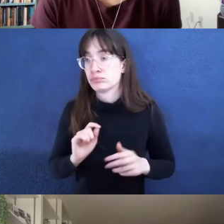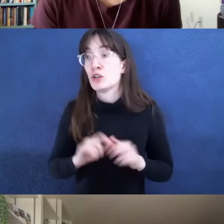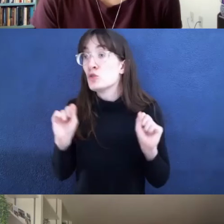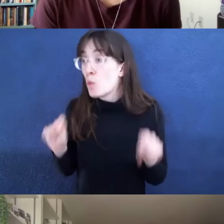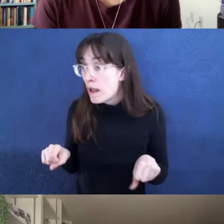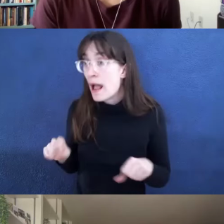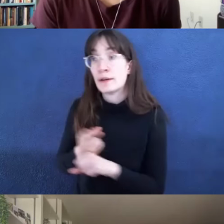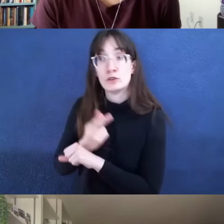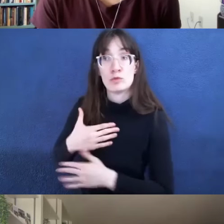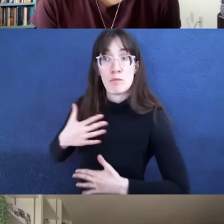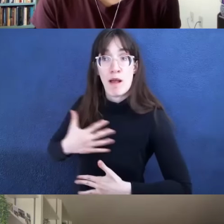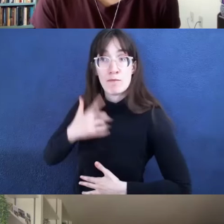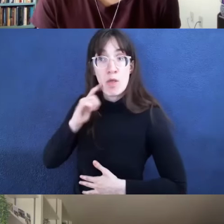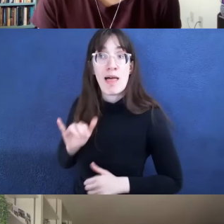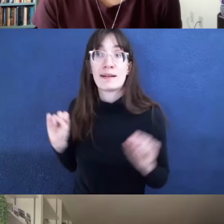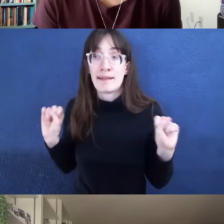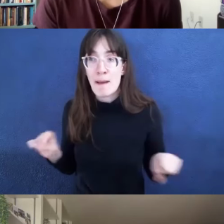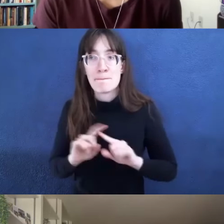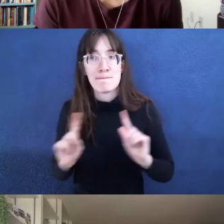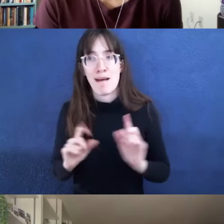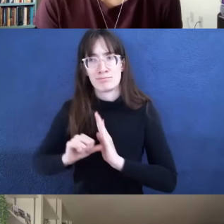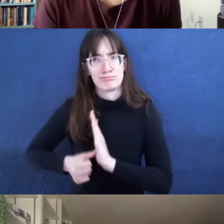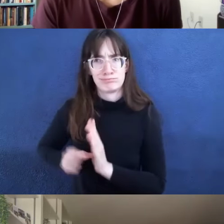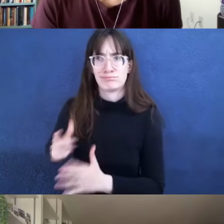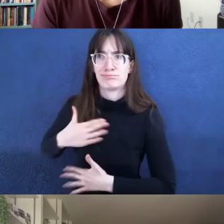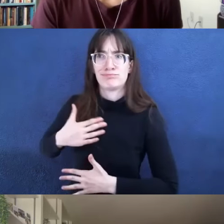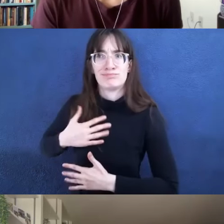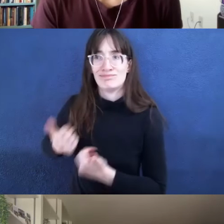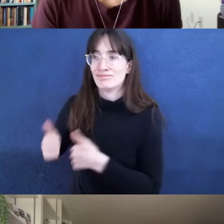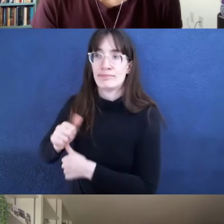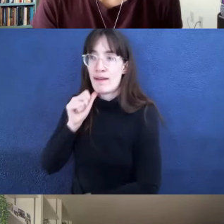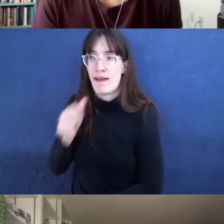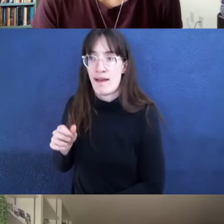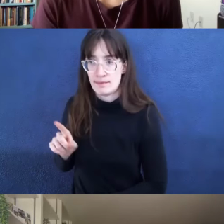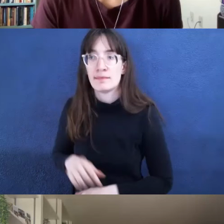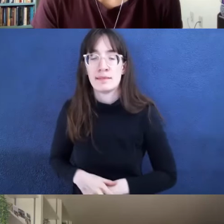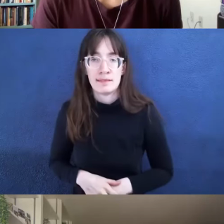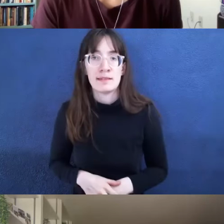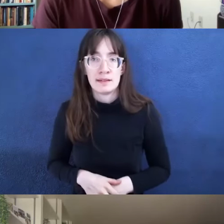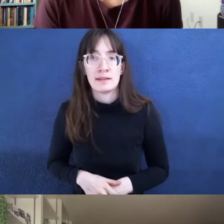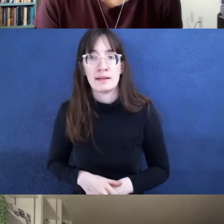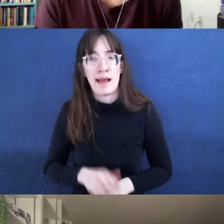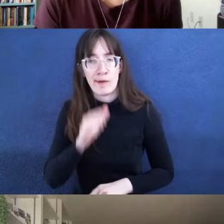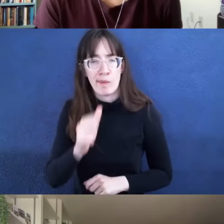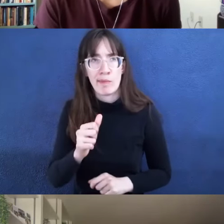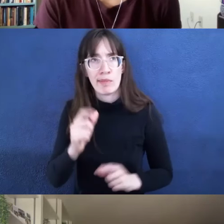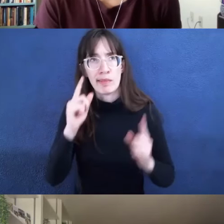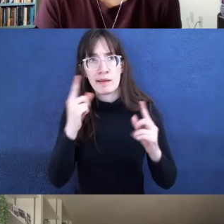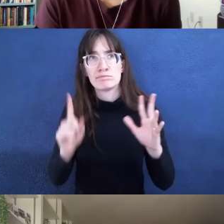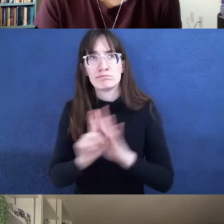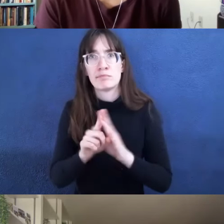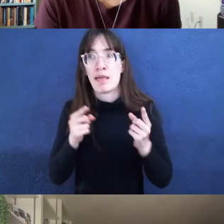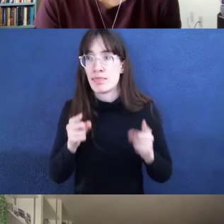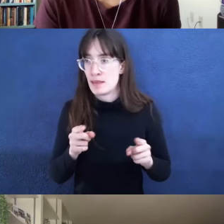breath. But the emphasis is not on the breath. So some ways, and I don't think I did it in this practice today, but a